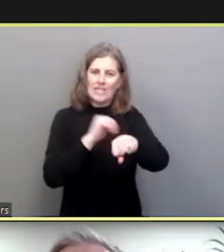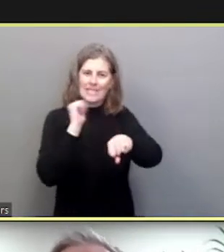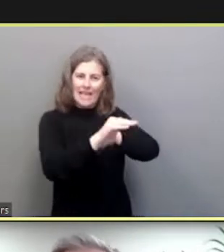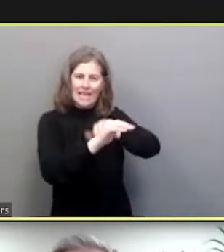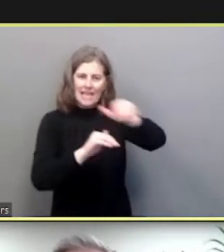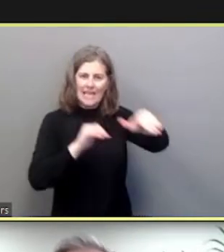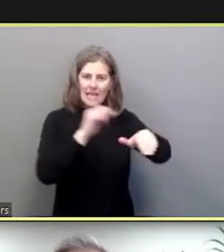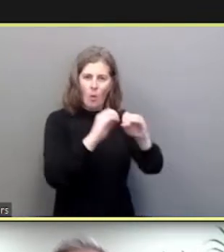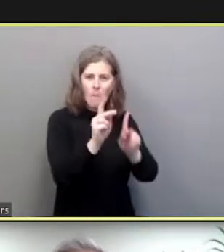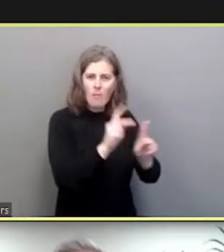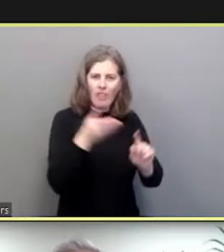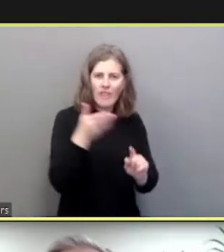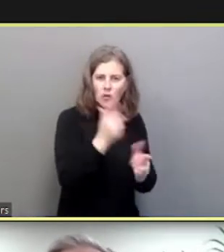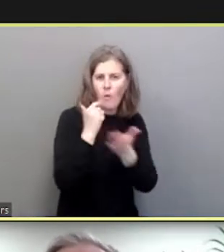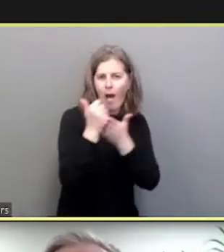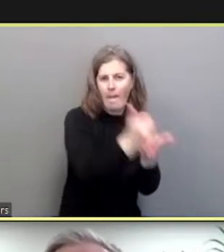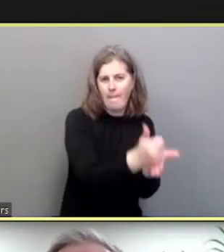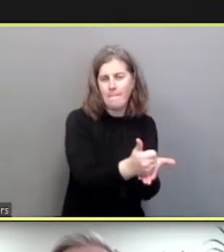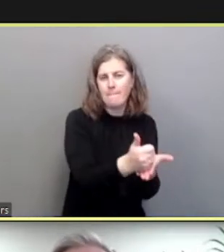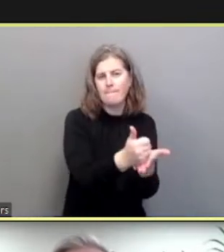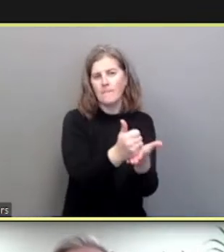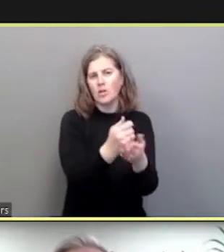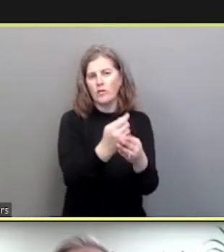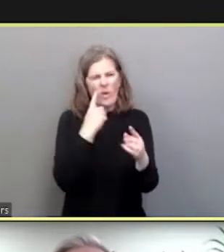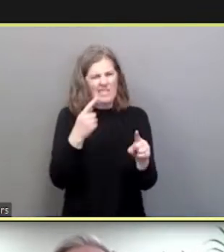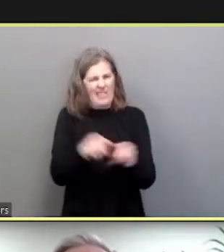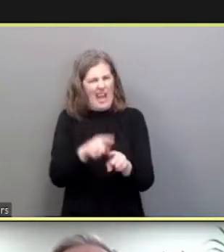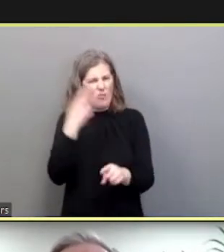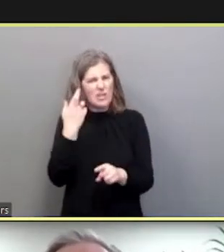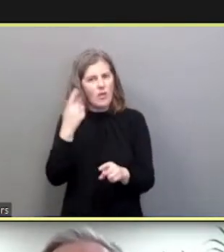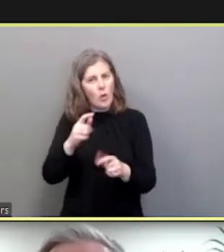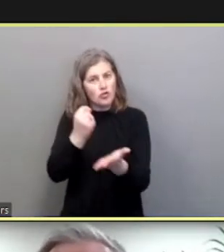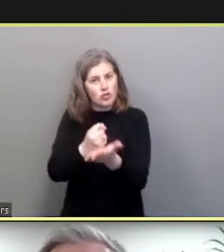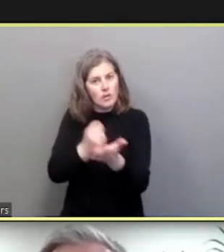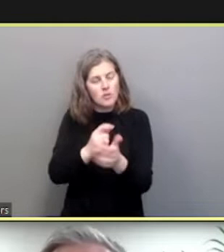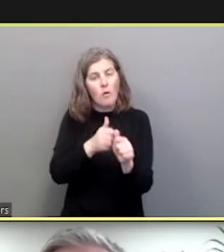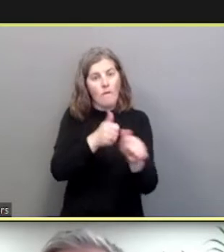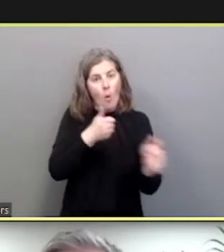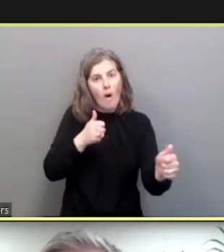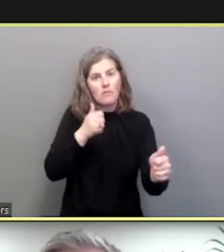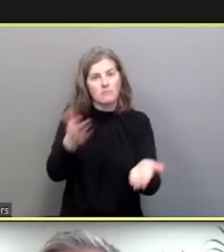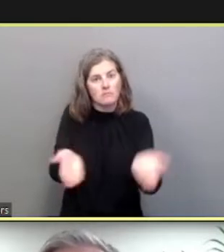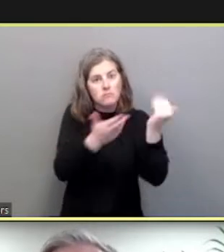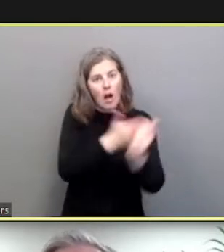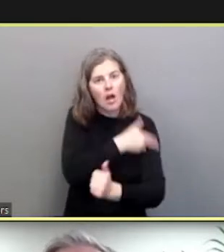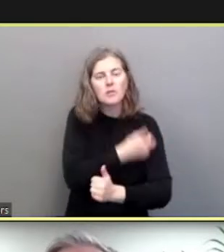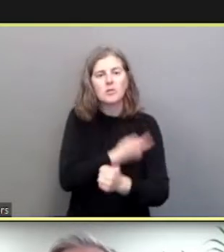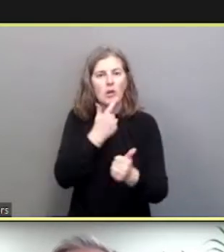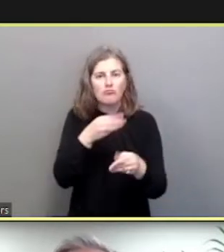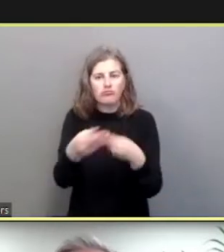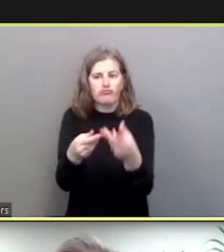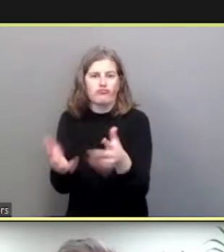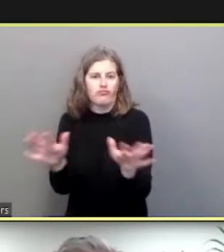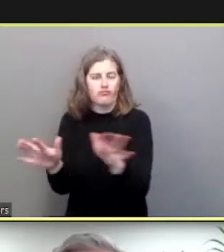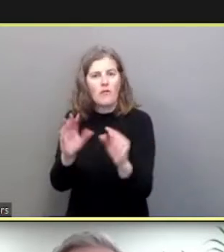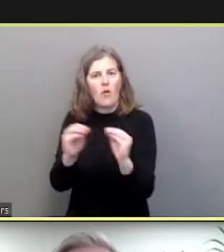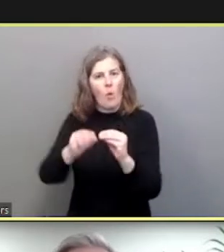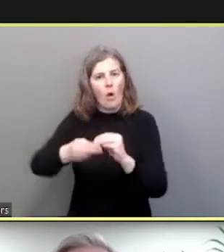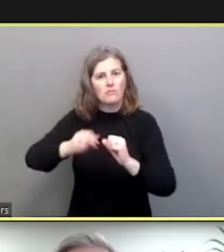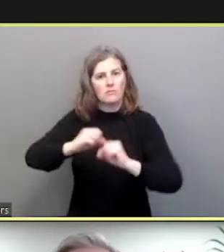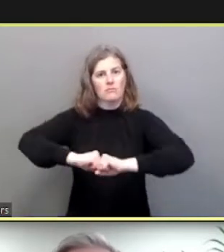to try to help out for the same reason, that those treatments to avoid hospitalizations are being done in higher numbers